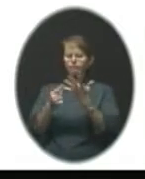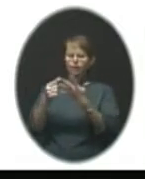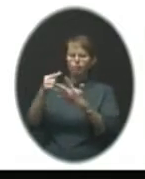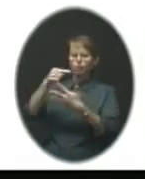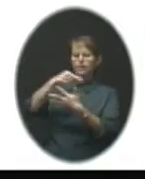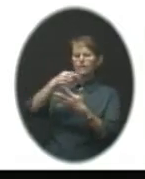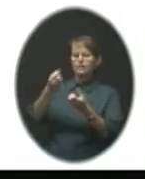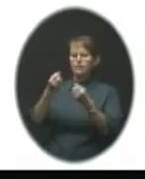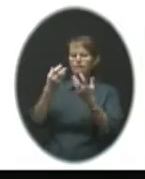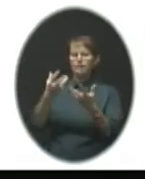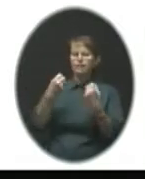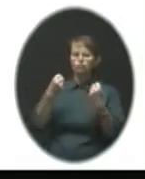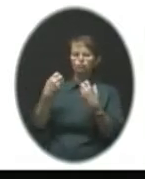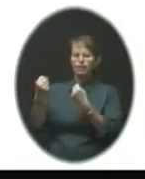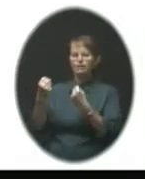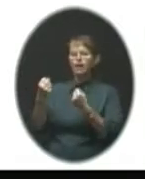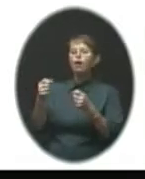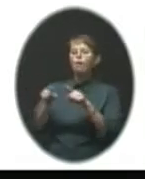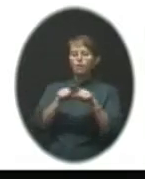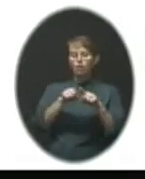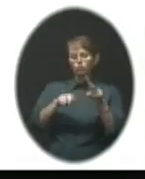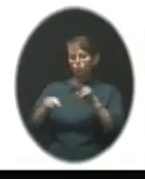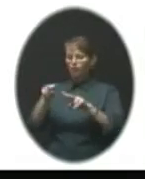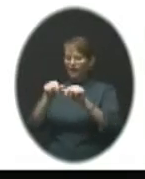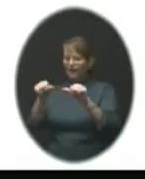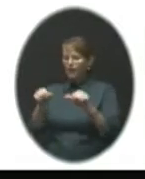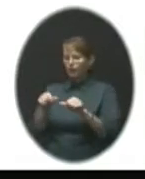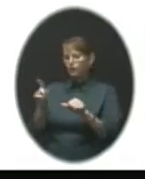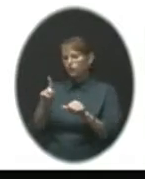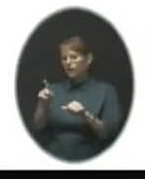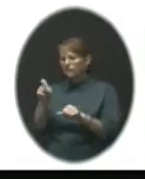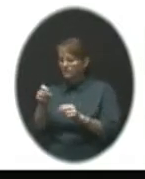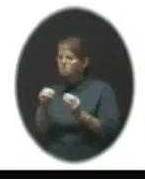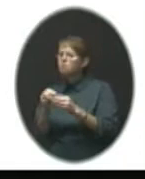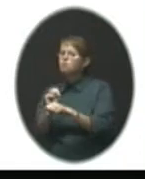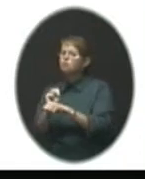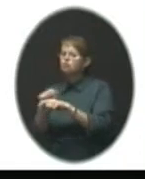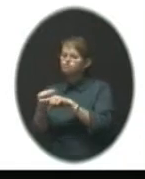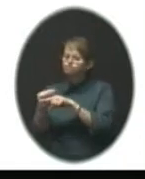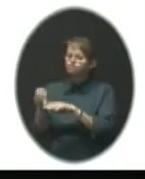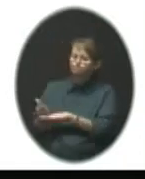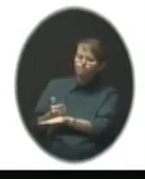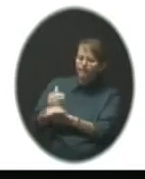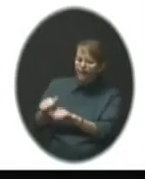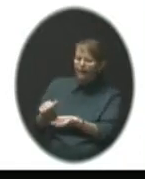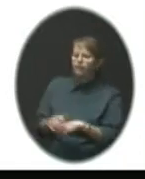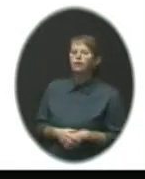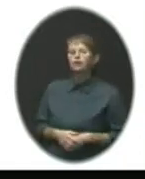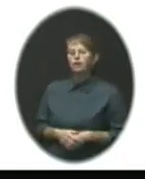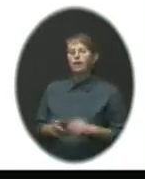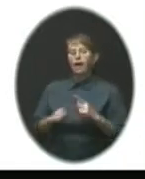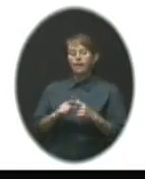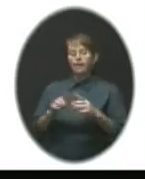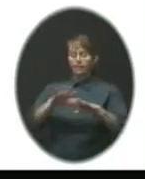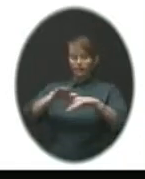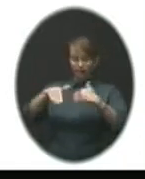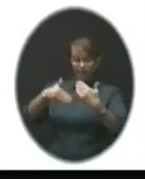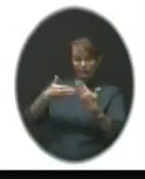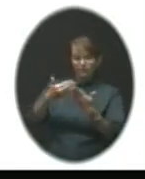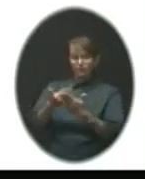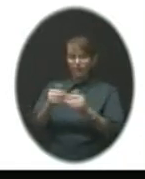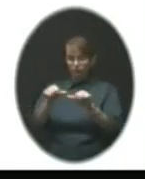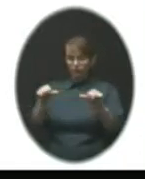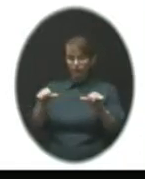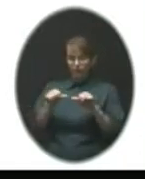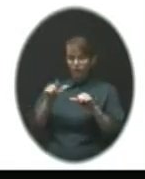could strengthen and work on. And then now the entire Olathe Latino Coalition, under the direction of Tom